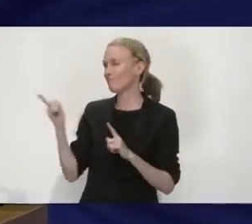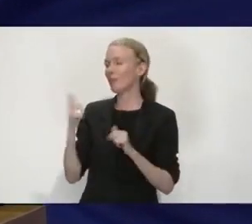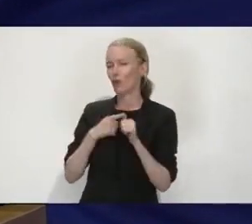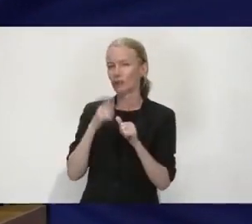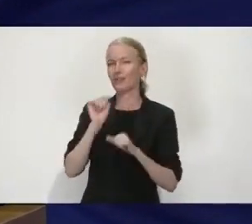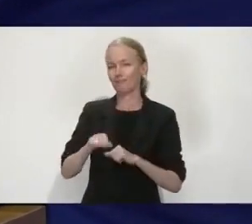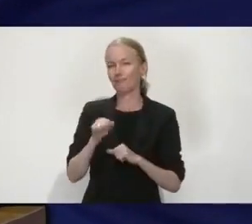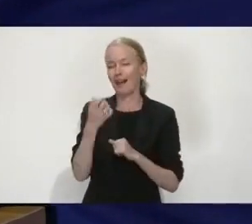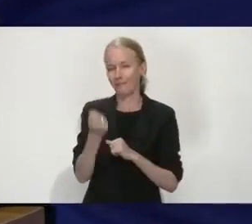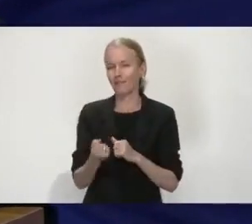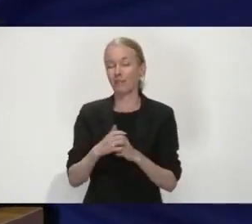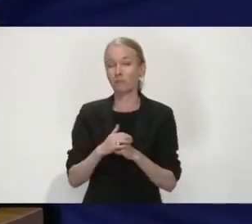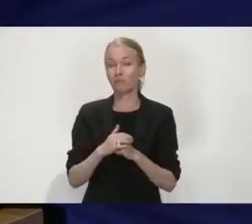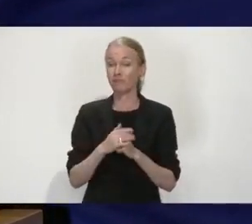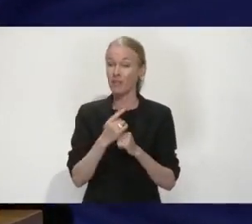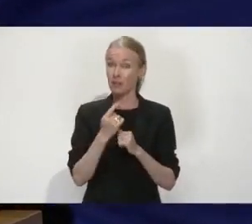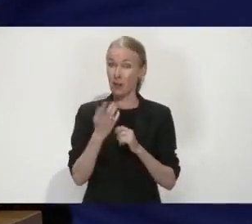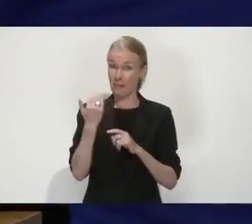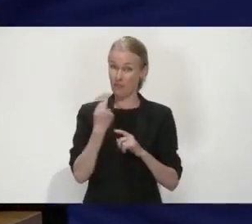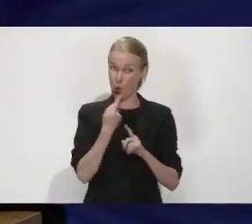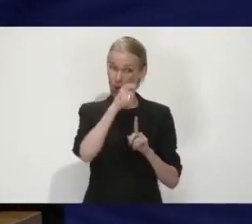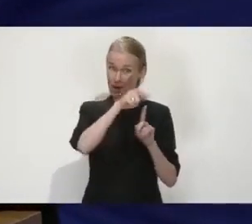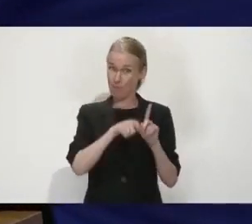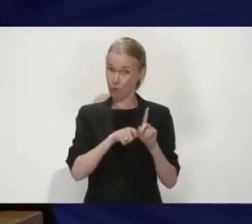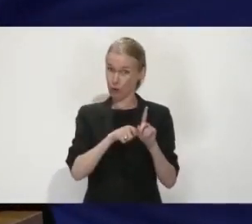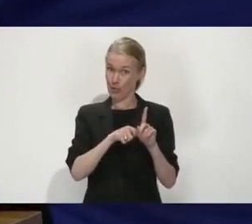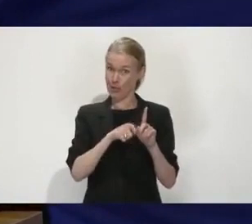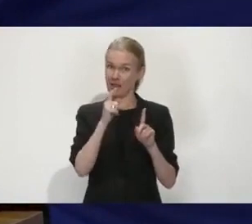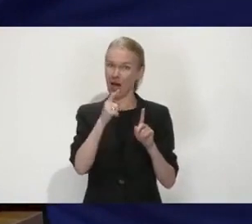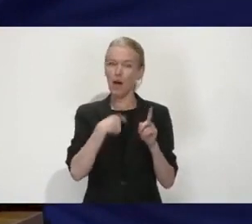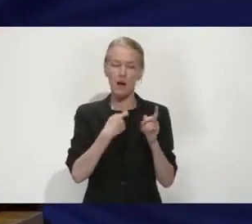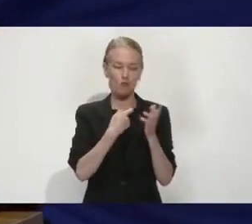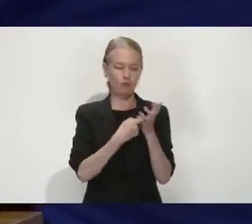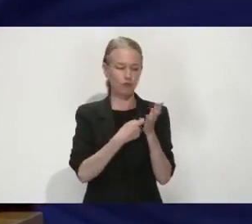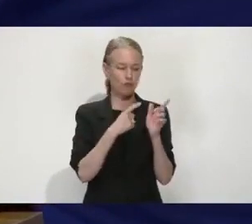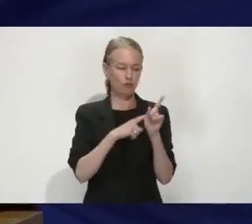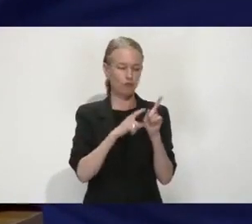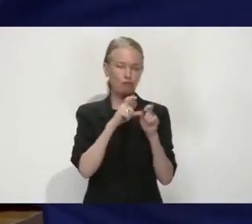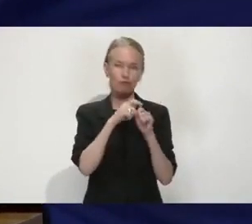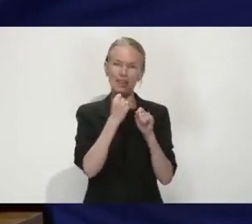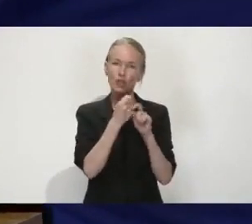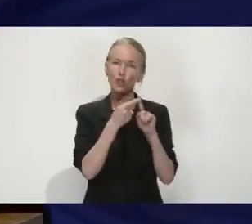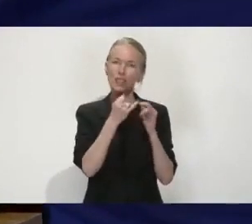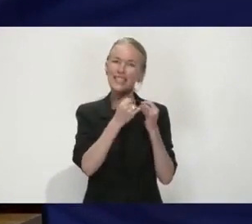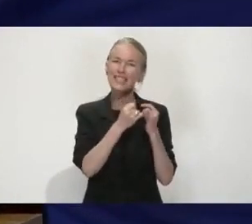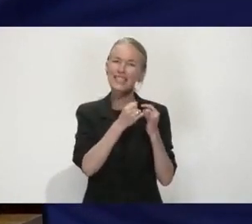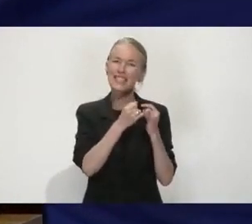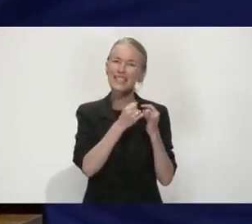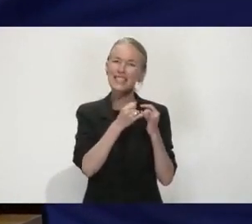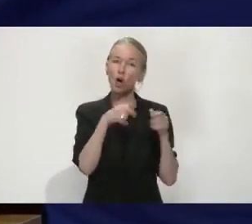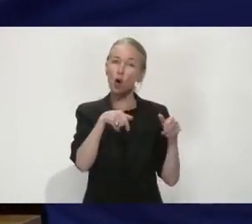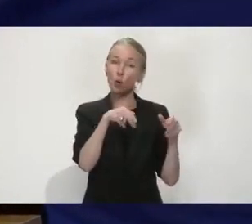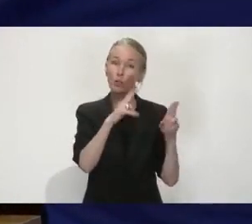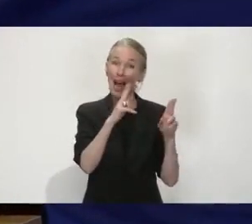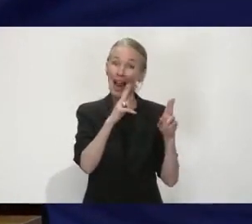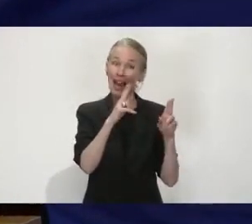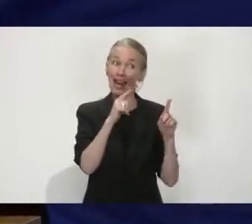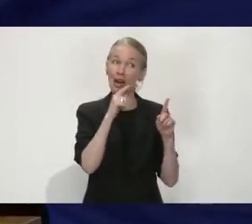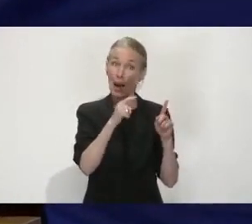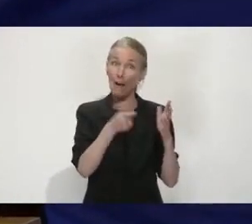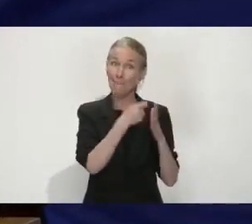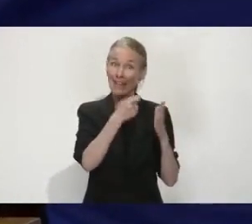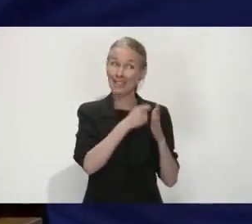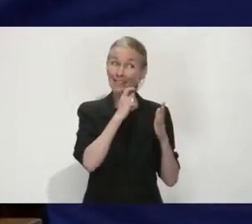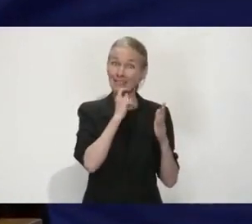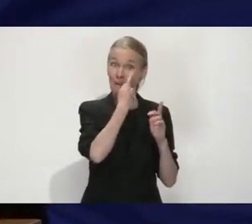Ridges maintenance worker, I think it's worth remembering that there was a 2-minute interlude between the returnee riding in the lift and the